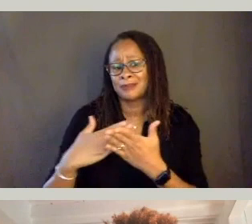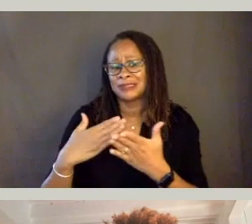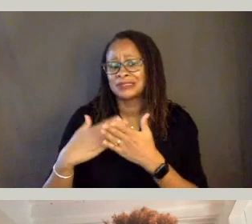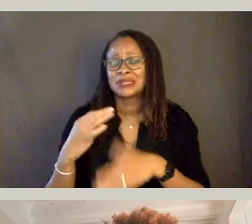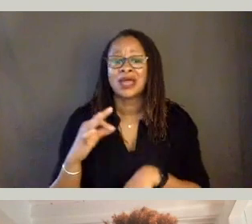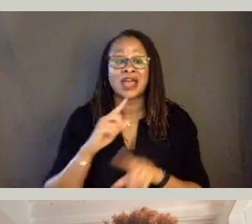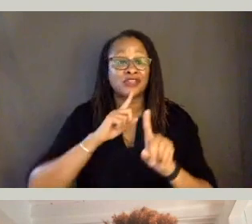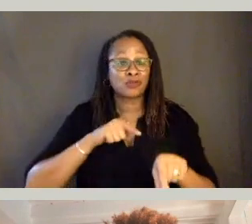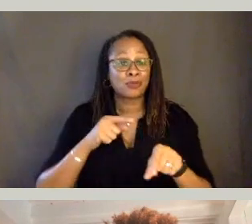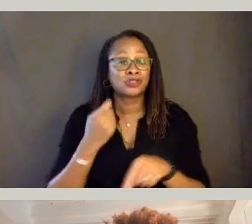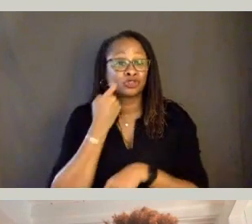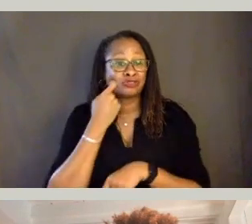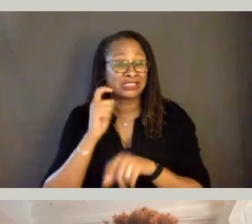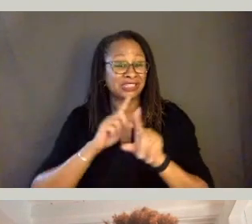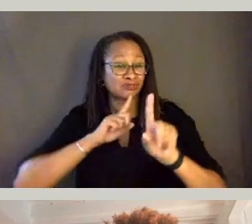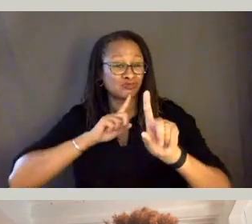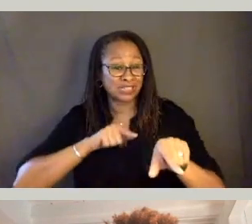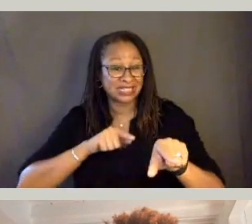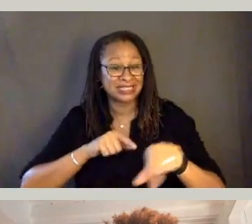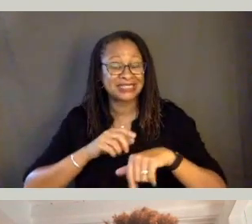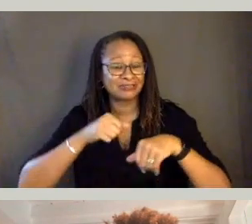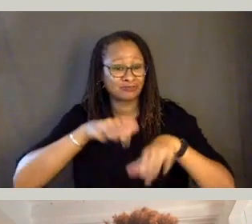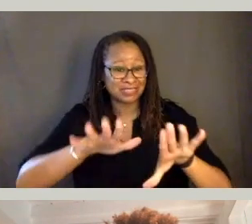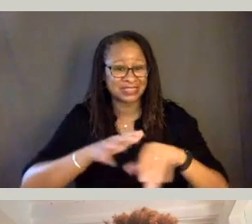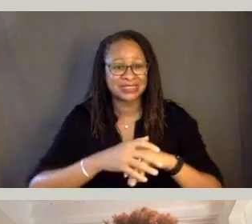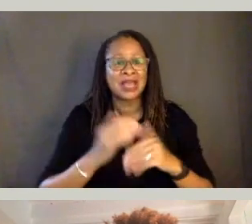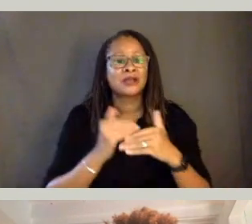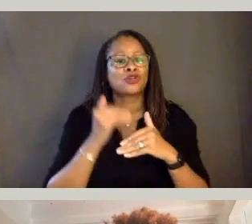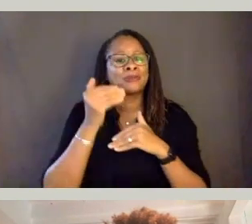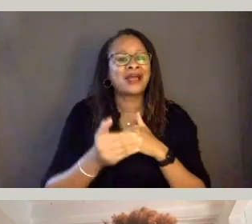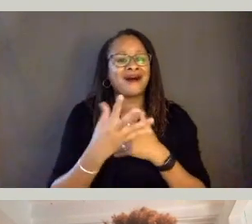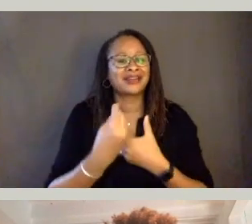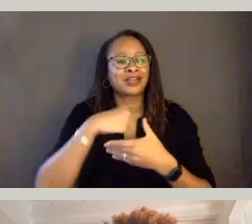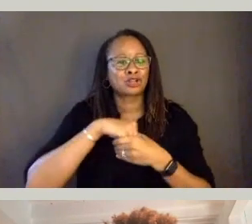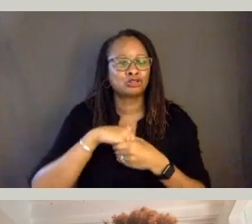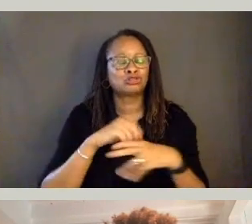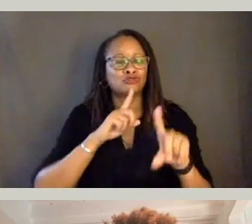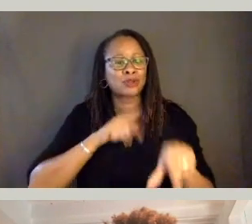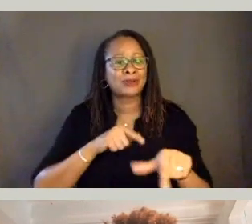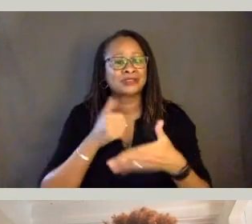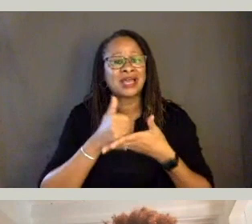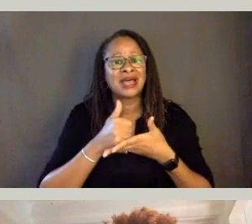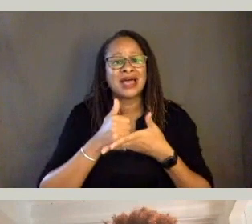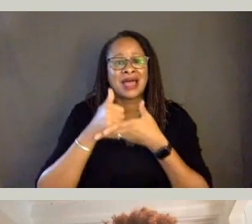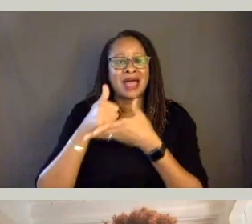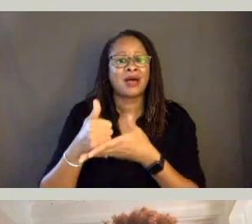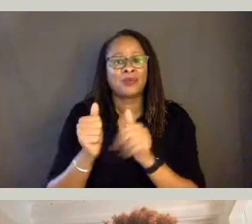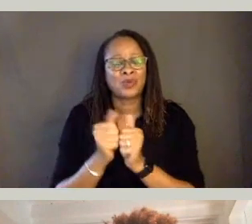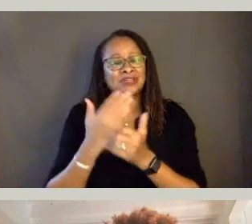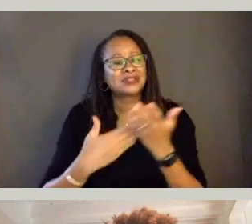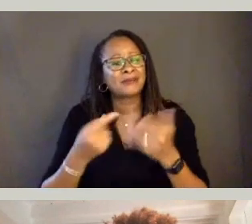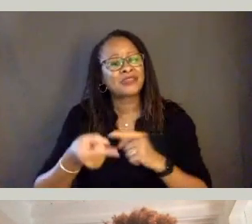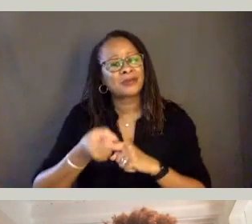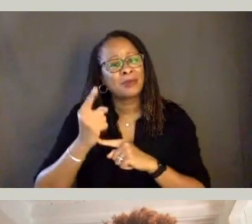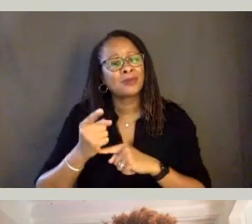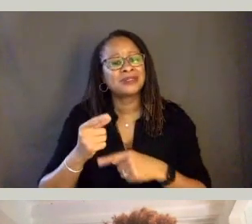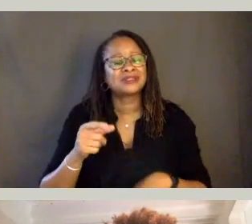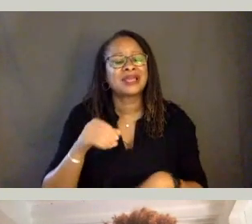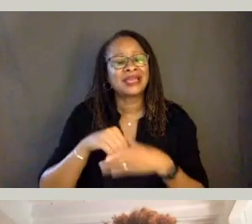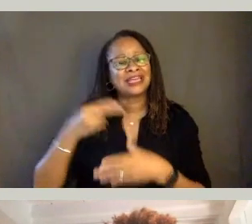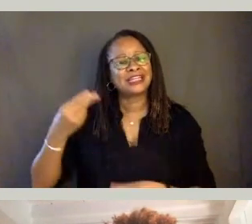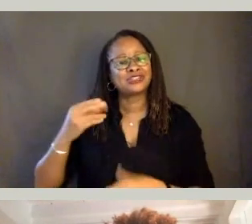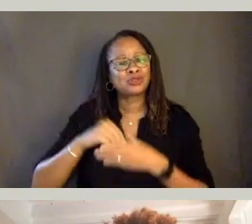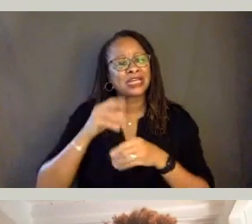the report that you just released, your Beyond Inclusion report, helps lift up some of these moments of history in